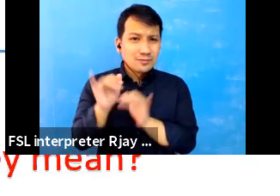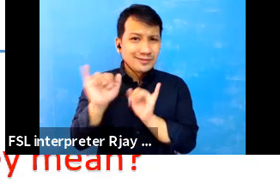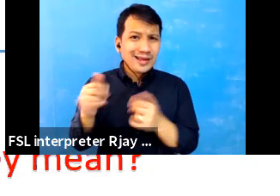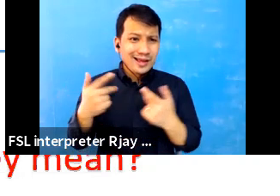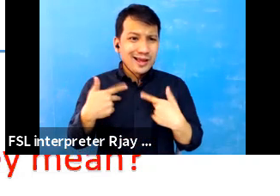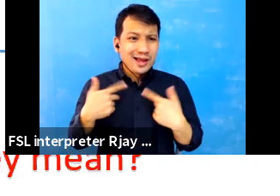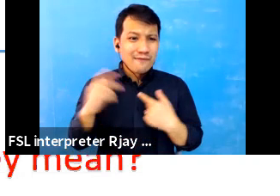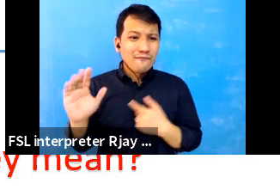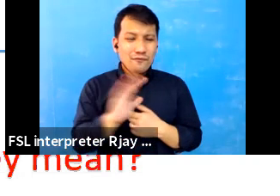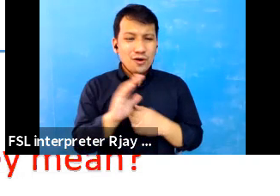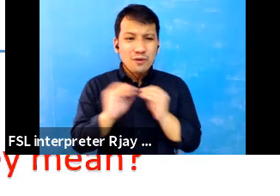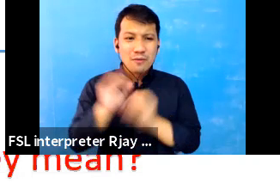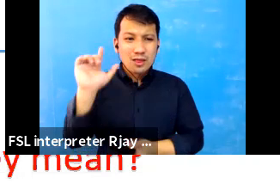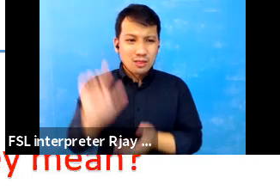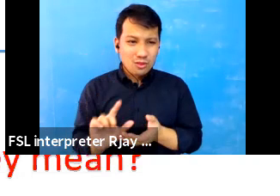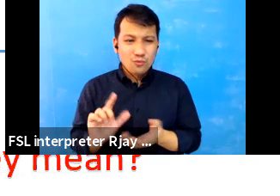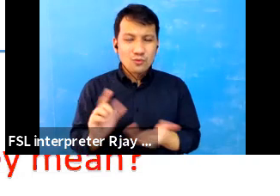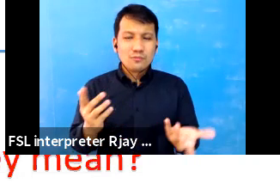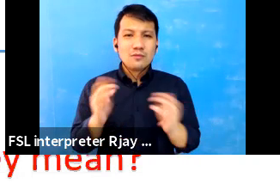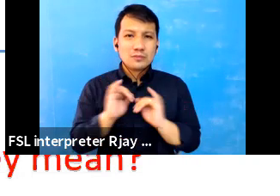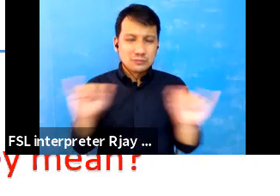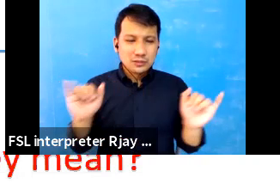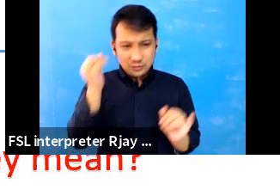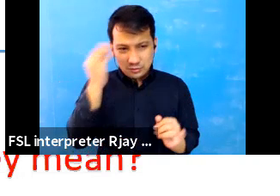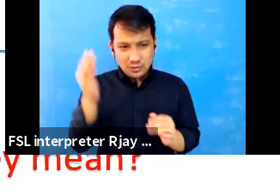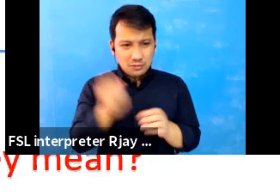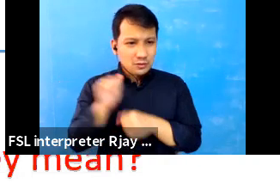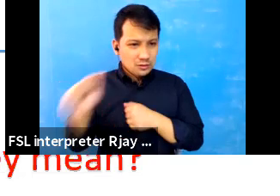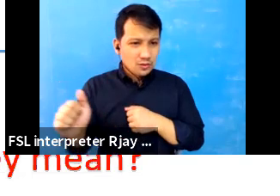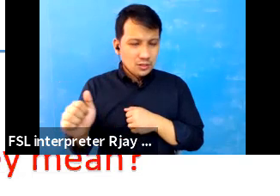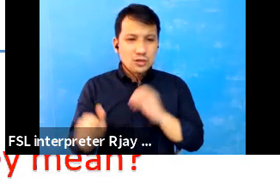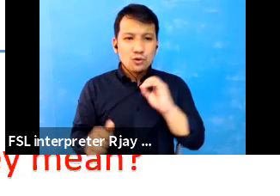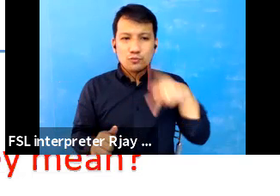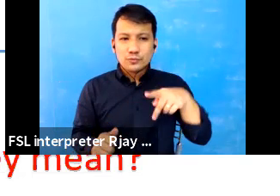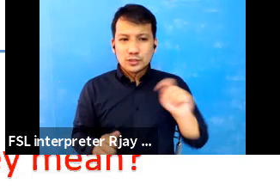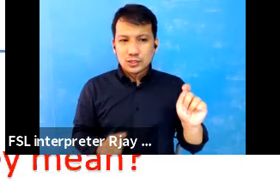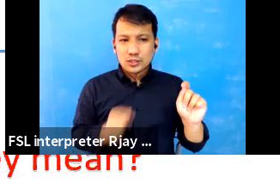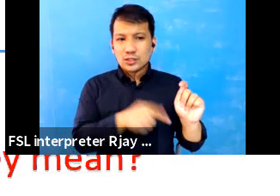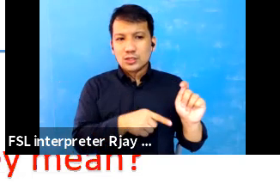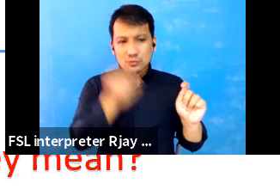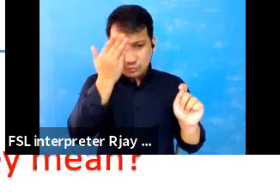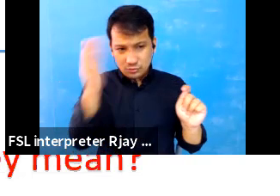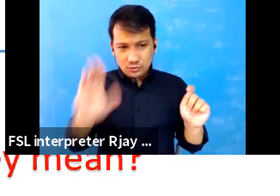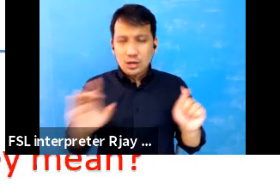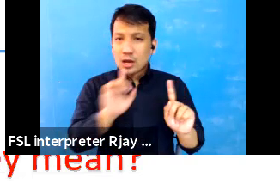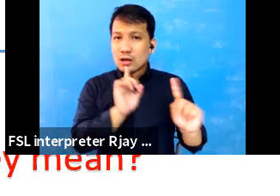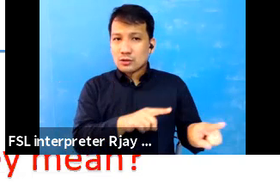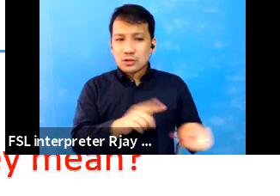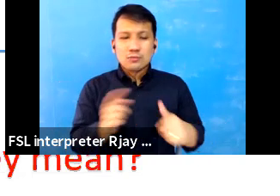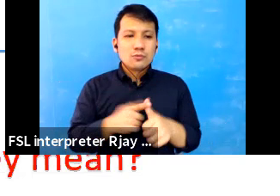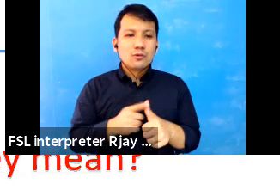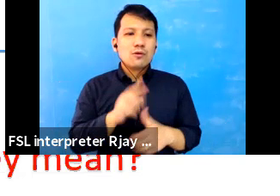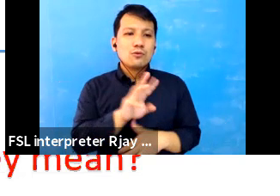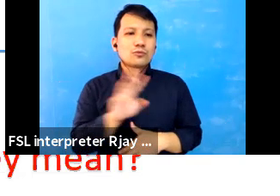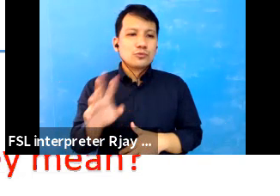Maybe it became lower a little bit, but still the distance between the OPT that has been reported in the website